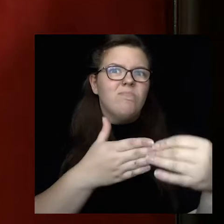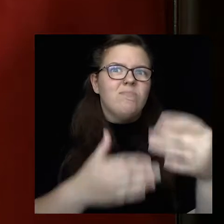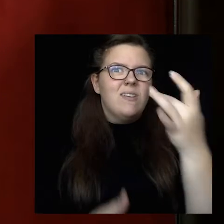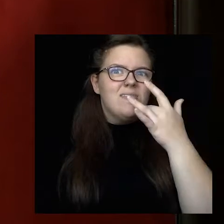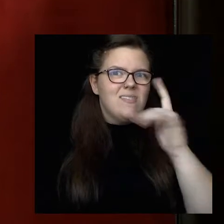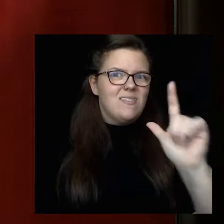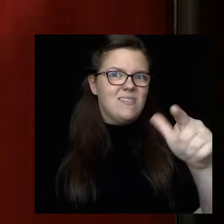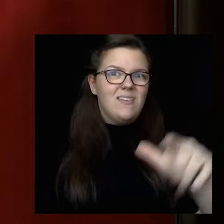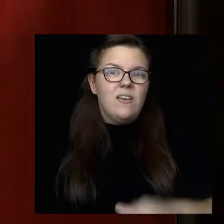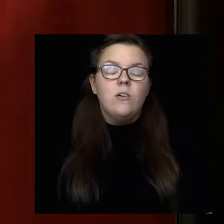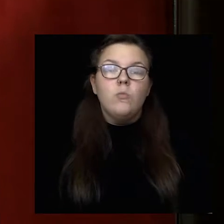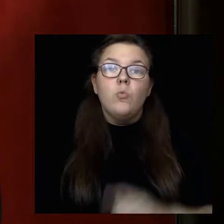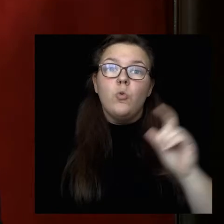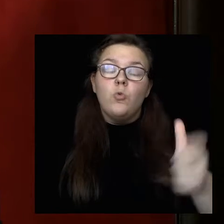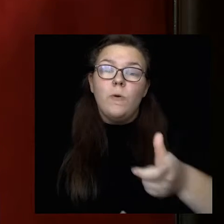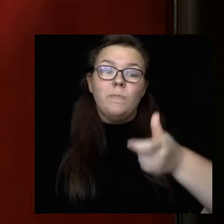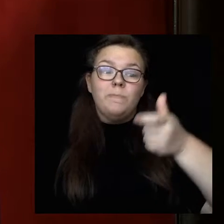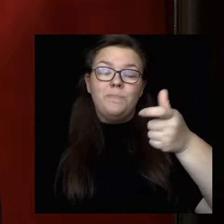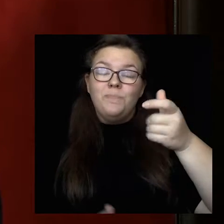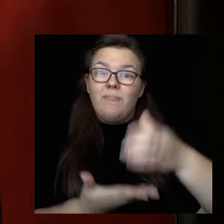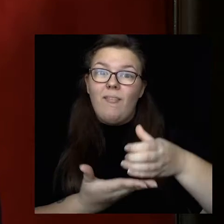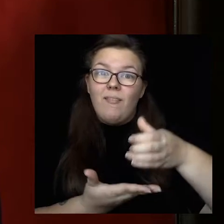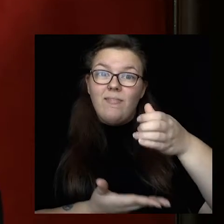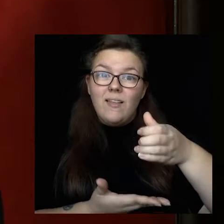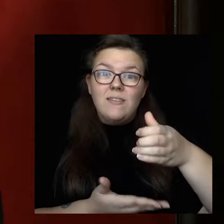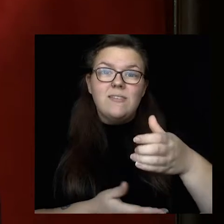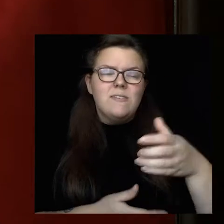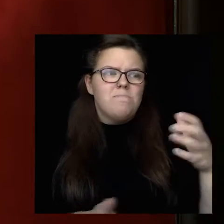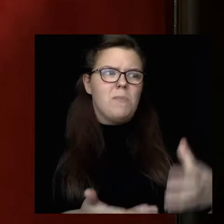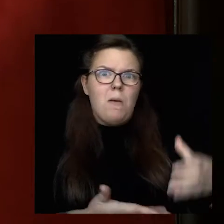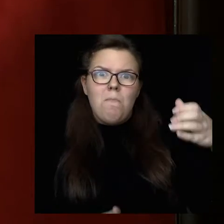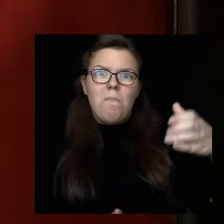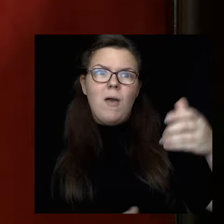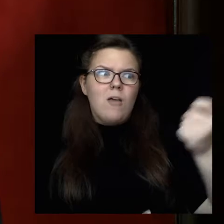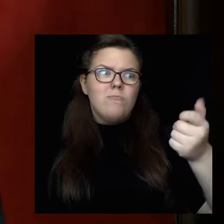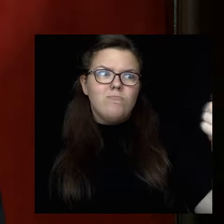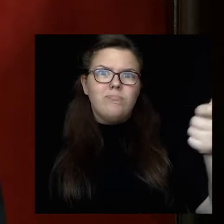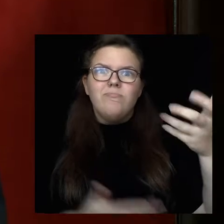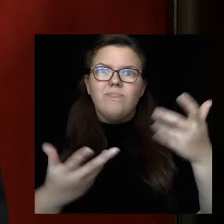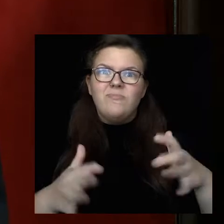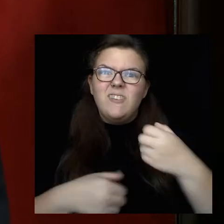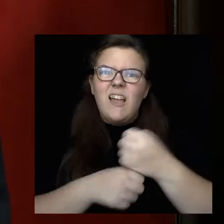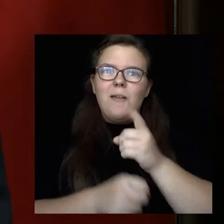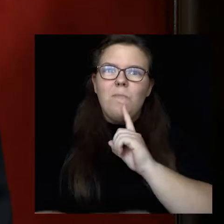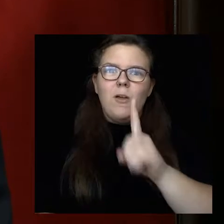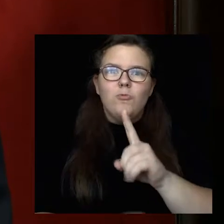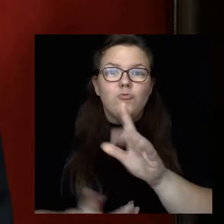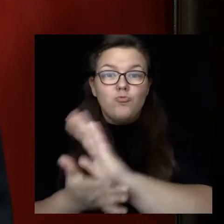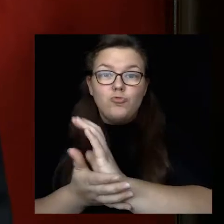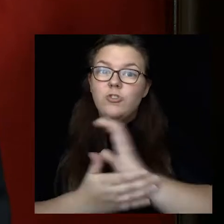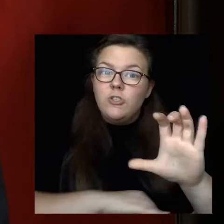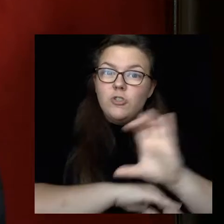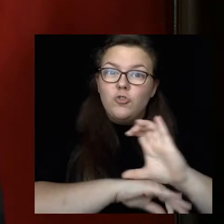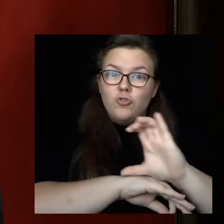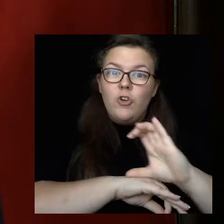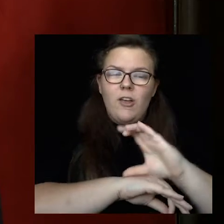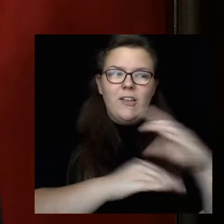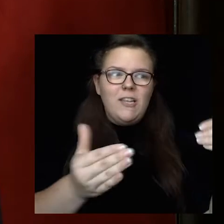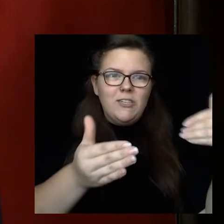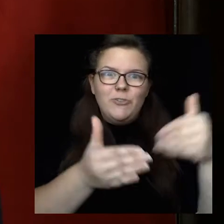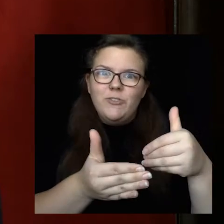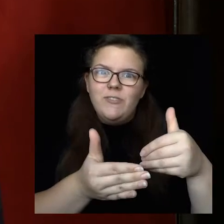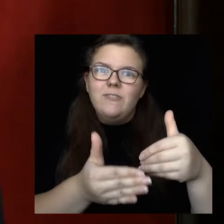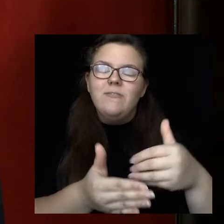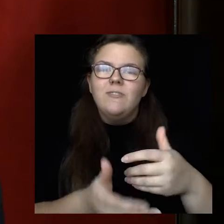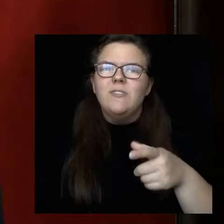a little bit later. So grab your wine glasses, uncork your bottles, and make certain your cheese and chocolates are